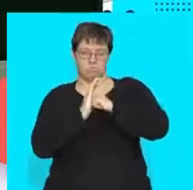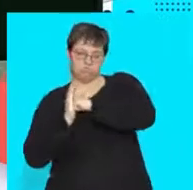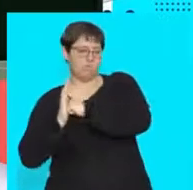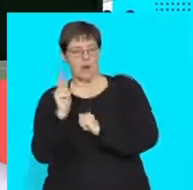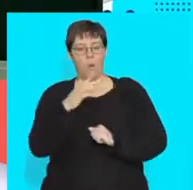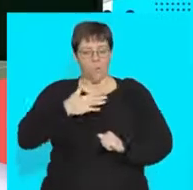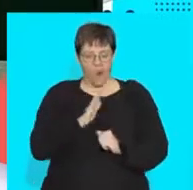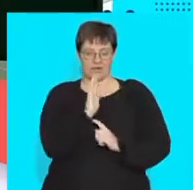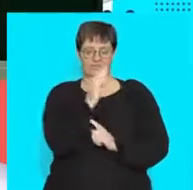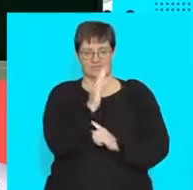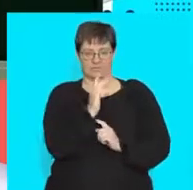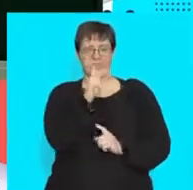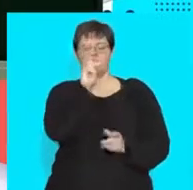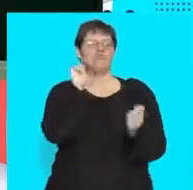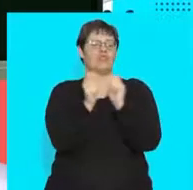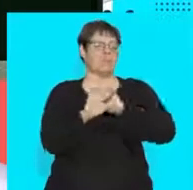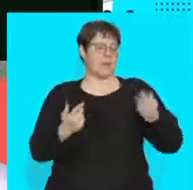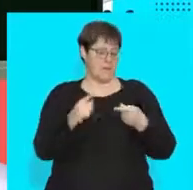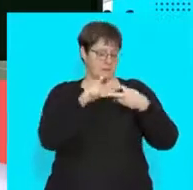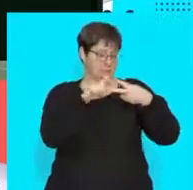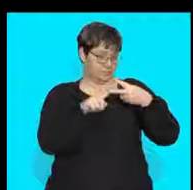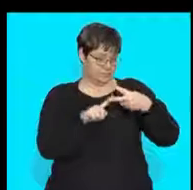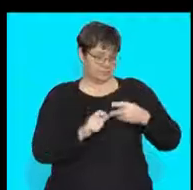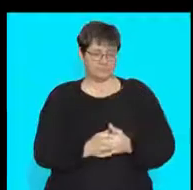me give you two scenarios where it can change.